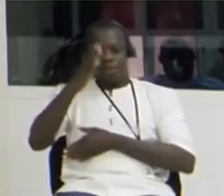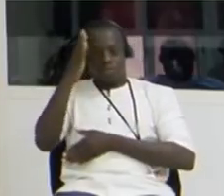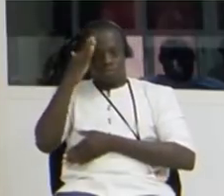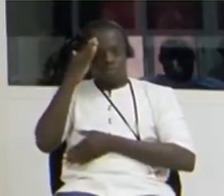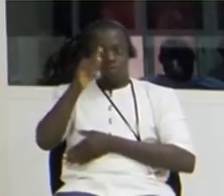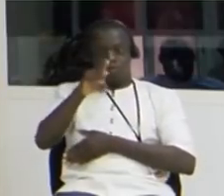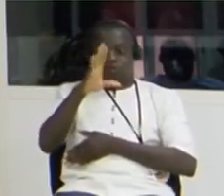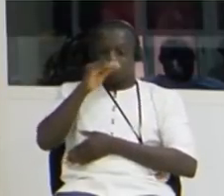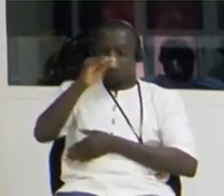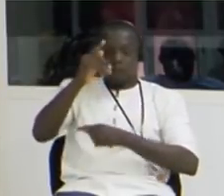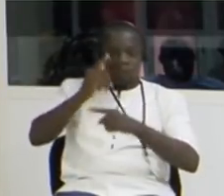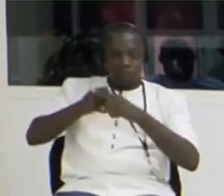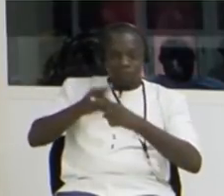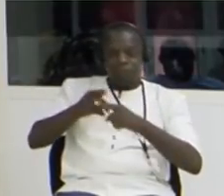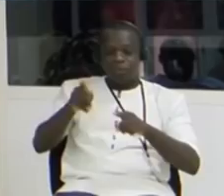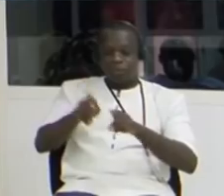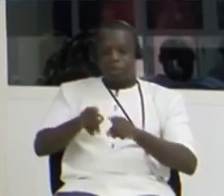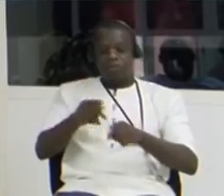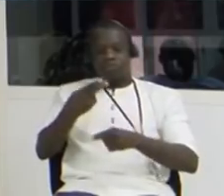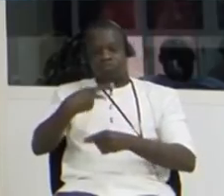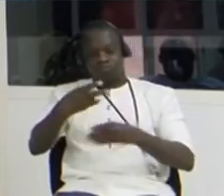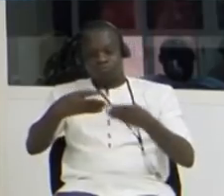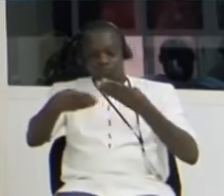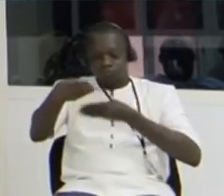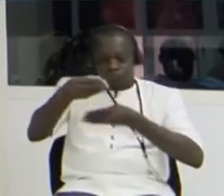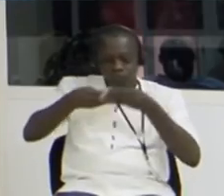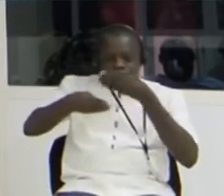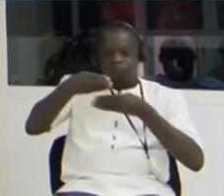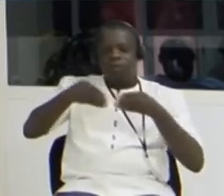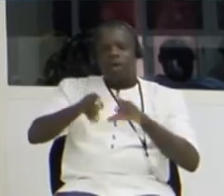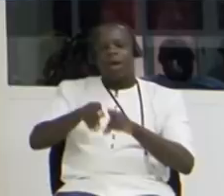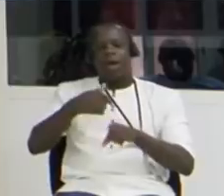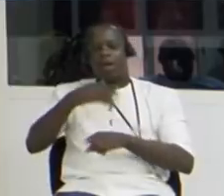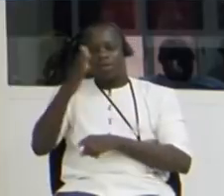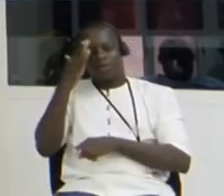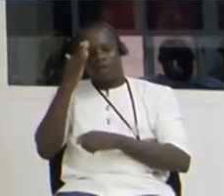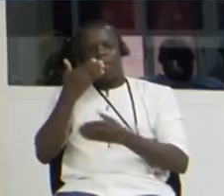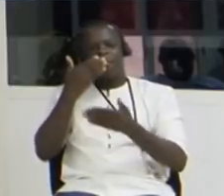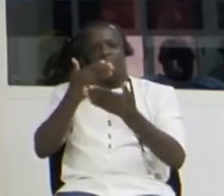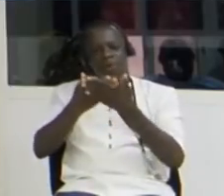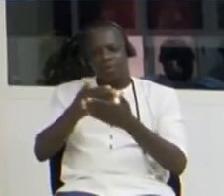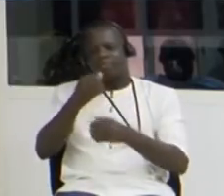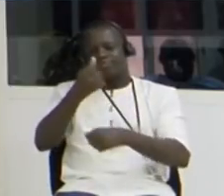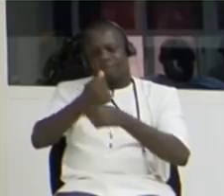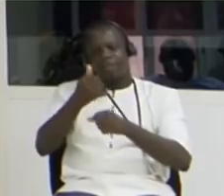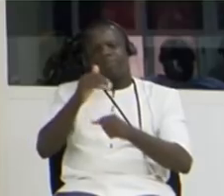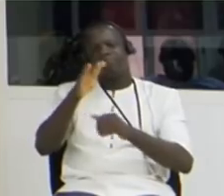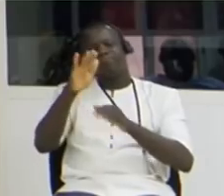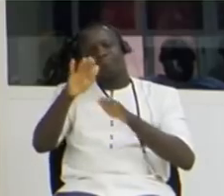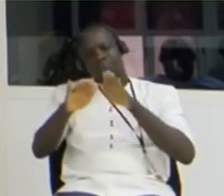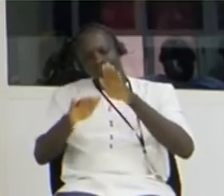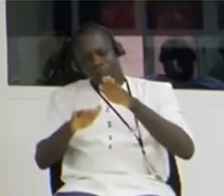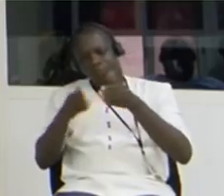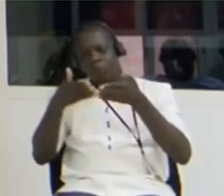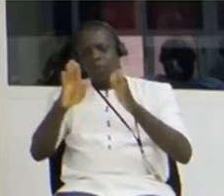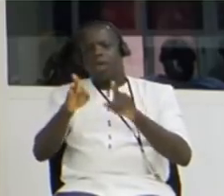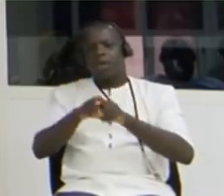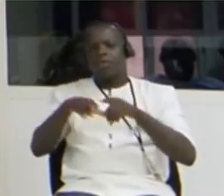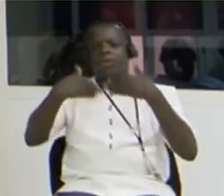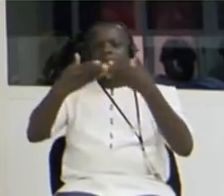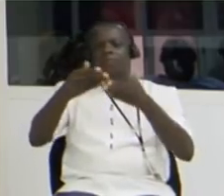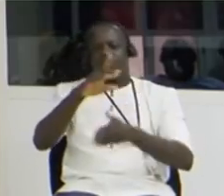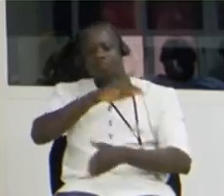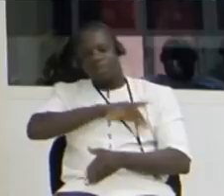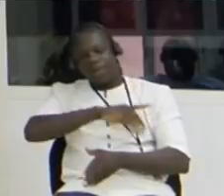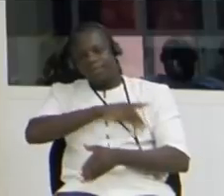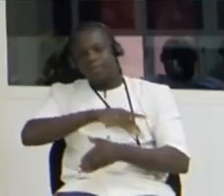talker through our interactions this morning, so please just take it slow as you give your testimony for the benefit of